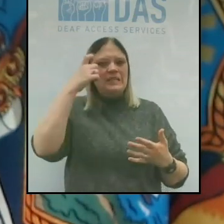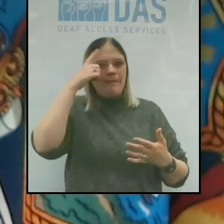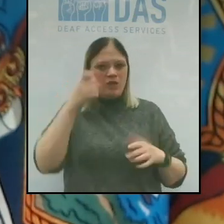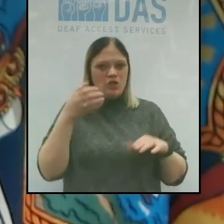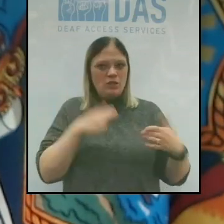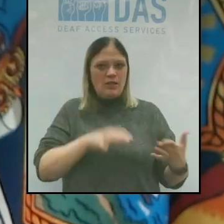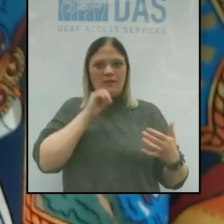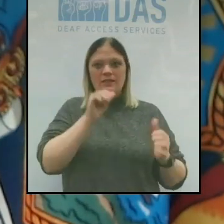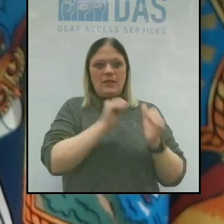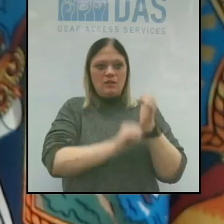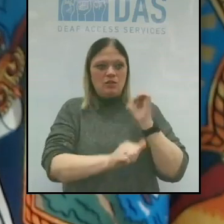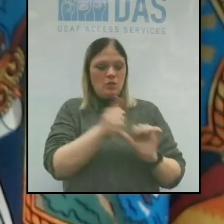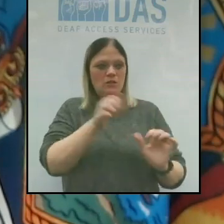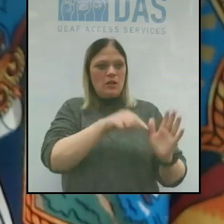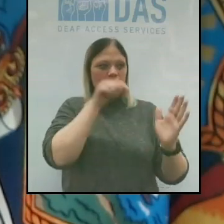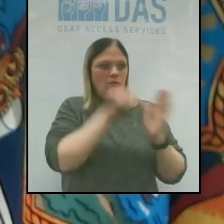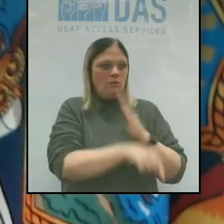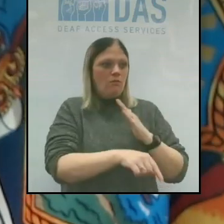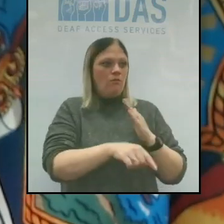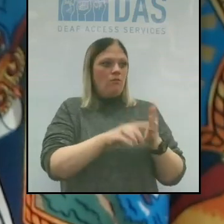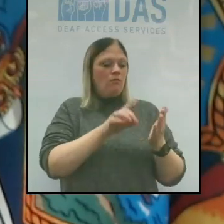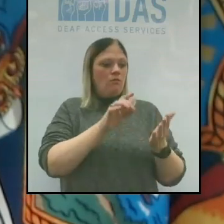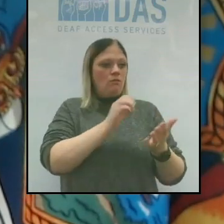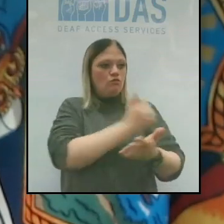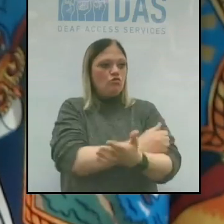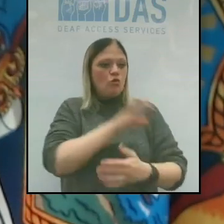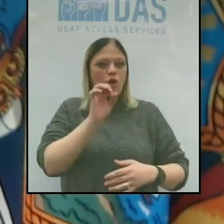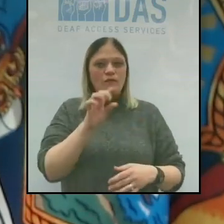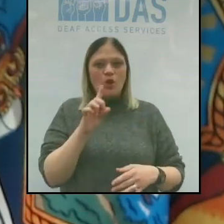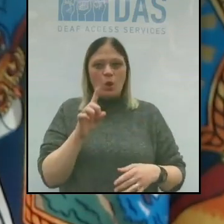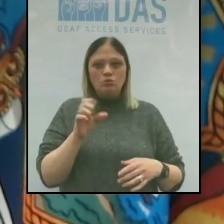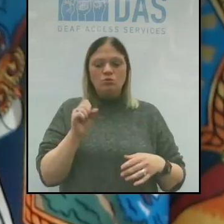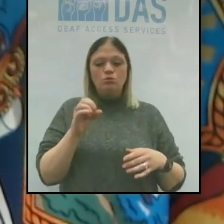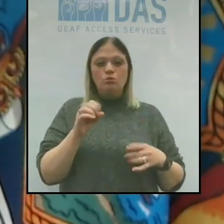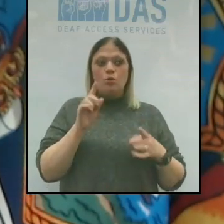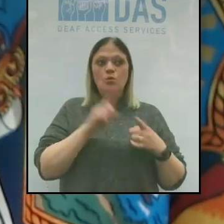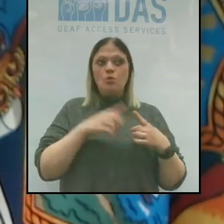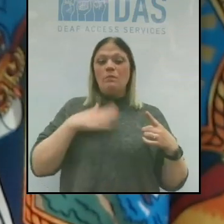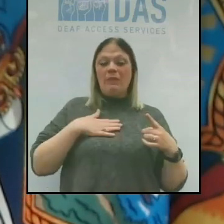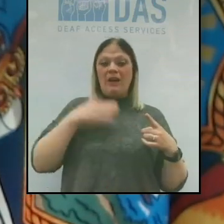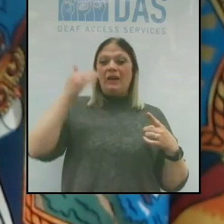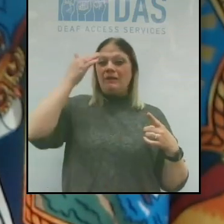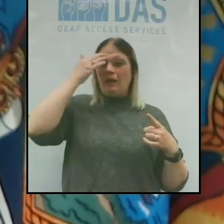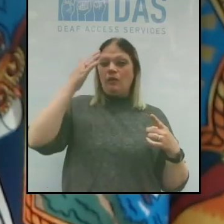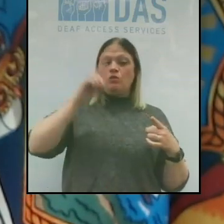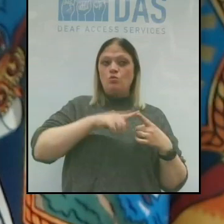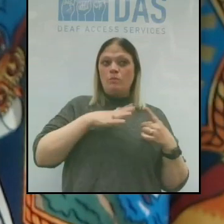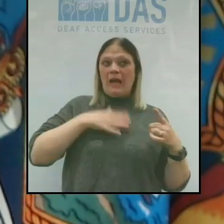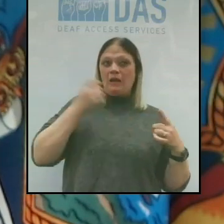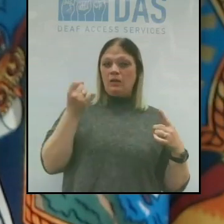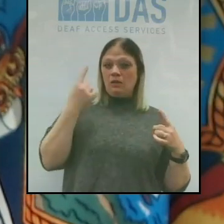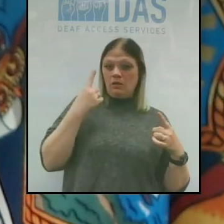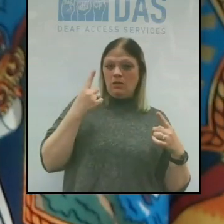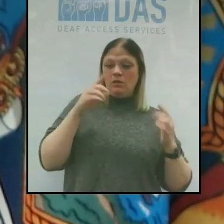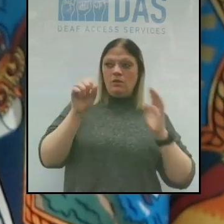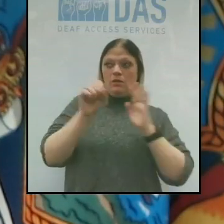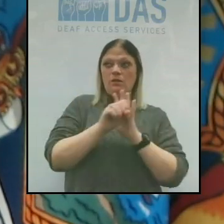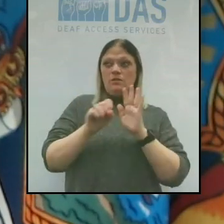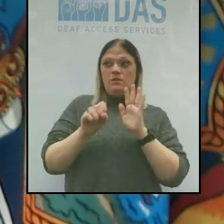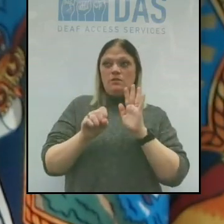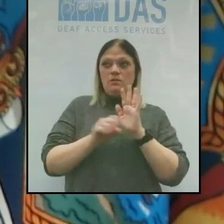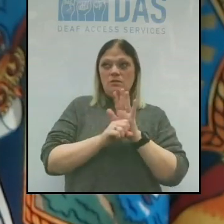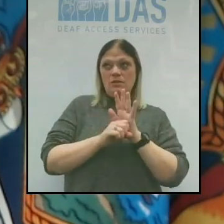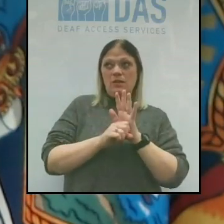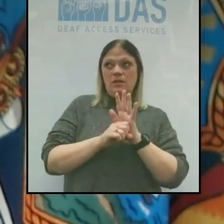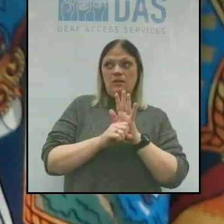not suicides, homicides, drug overdoses. And so, to my knowledge, the state. We